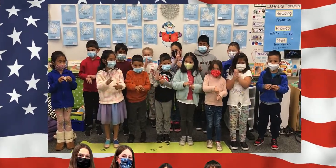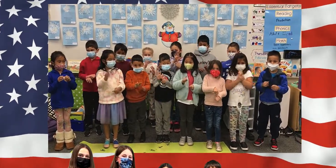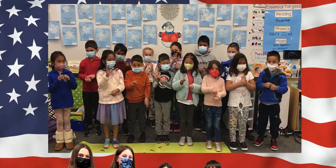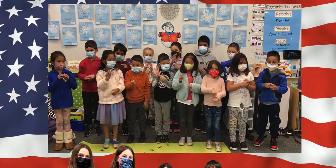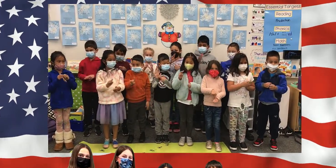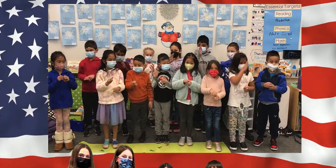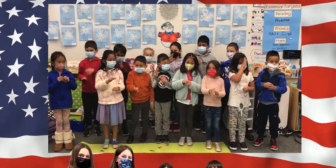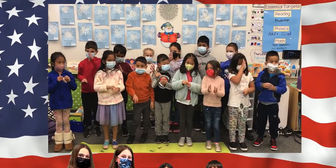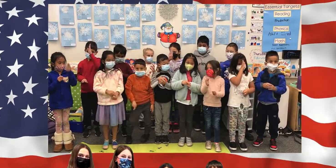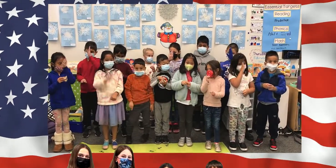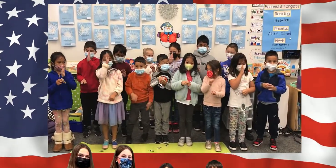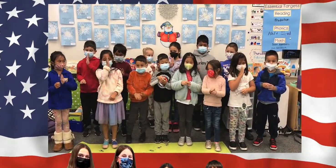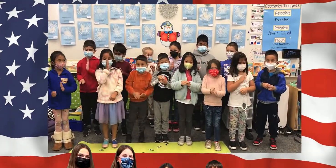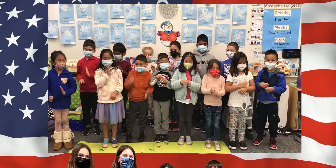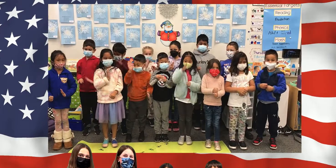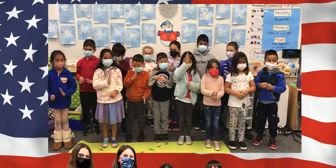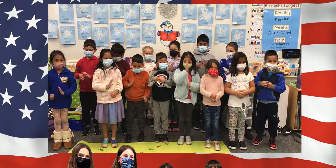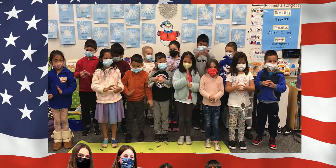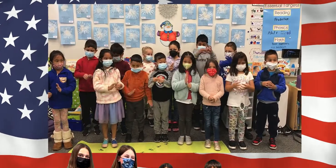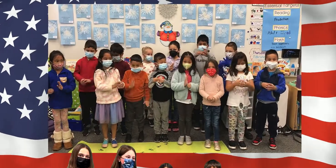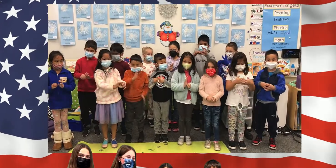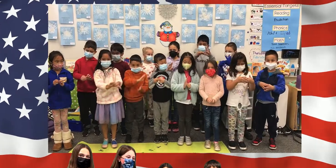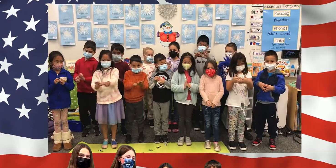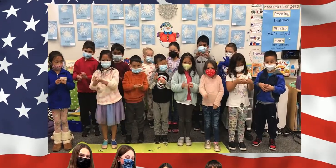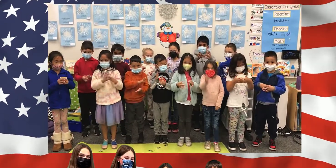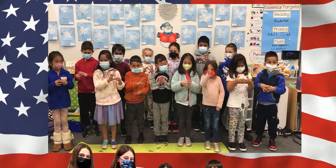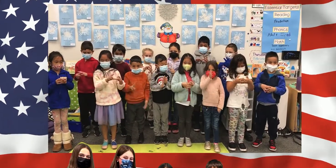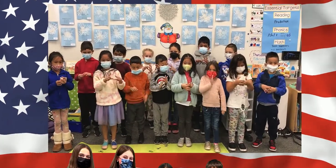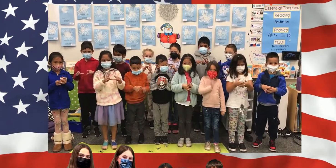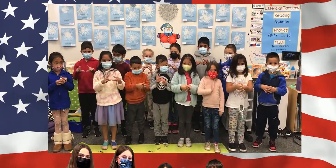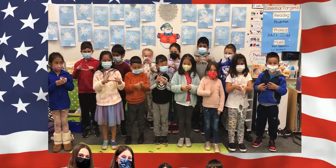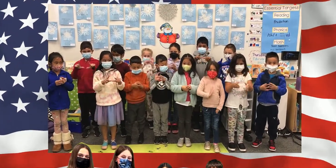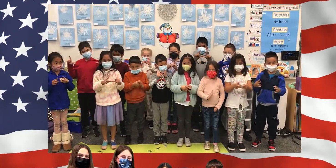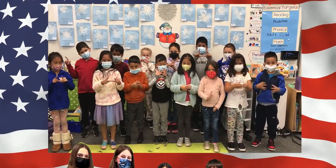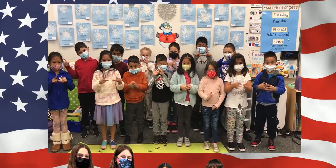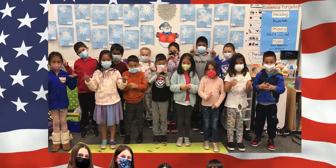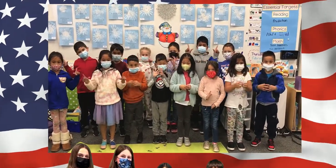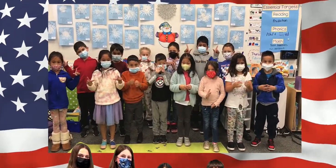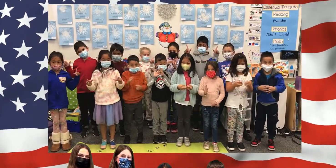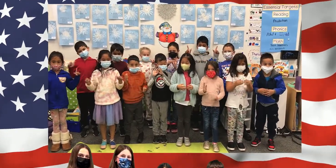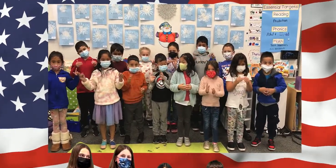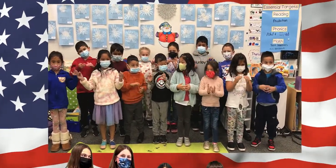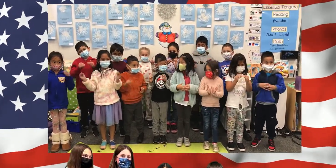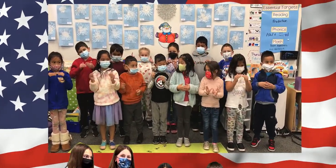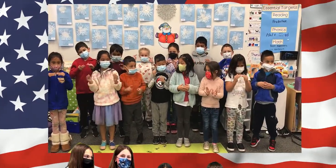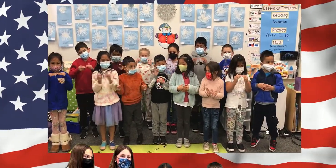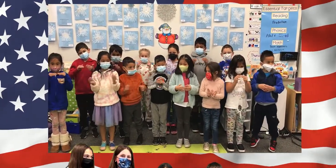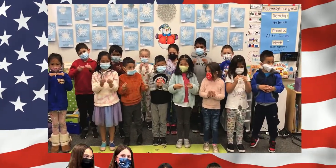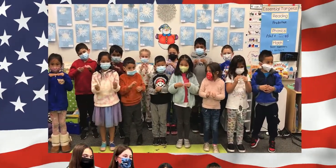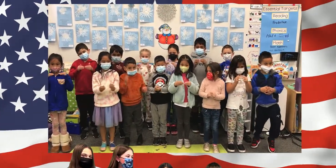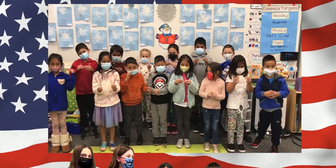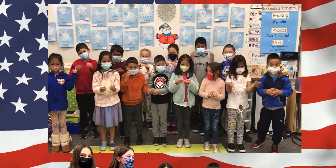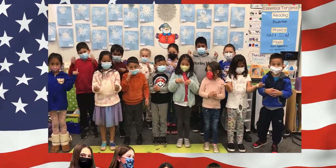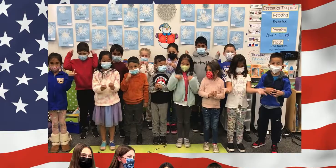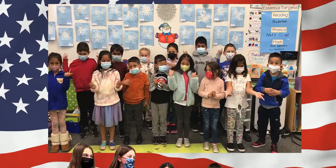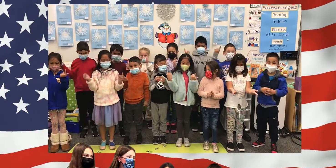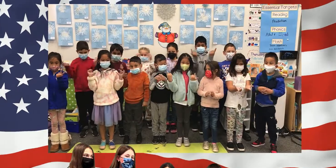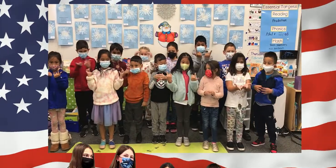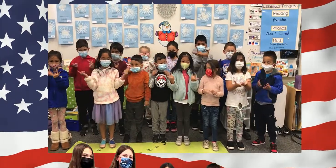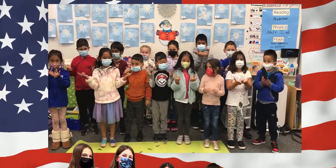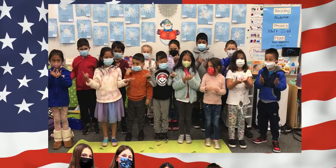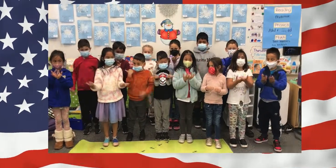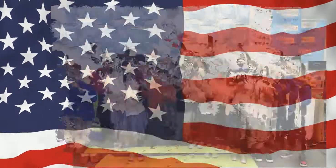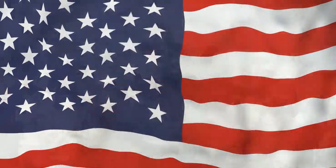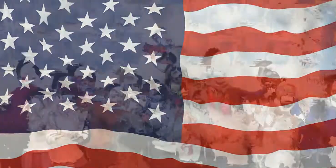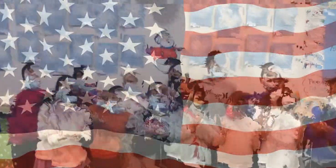nation, under God, indivisible, with liberty and justice for all.